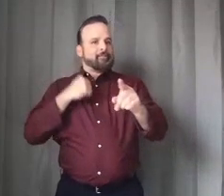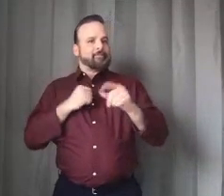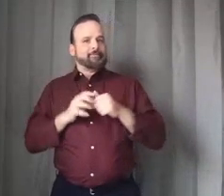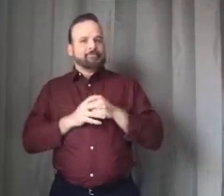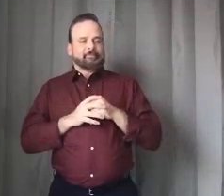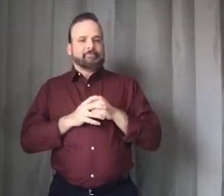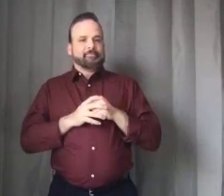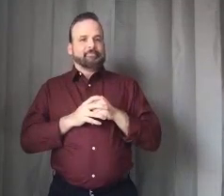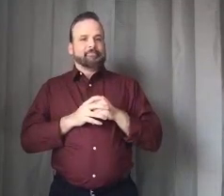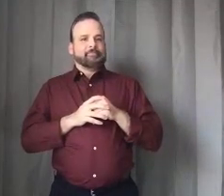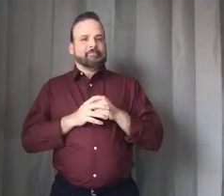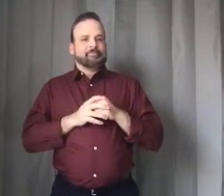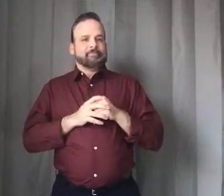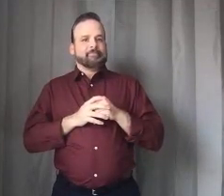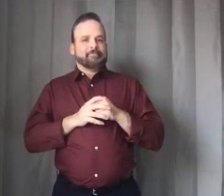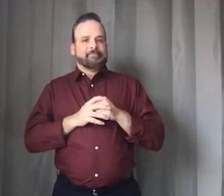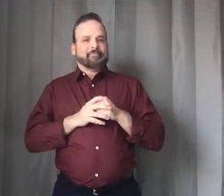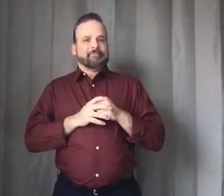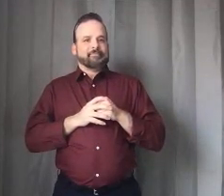Sorry.